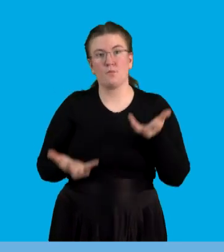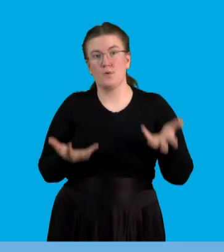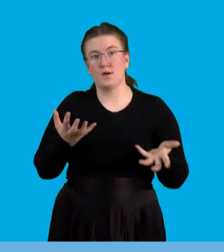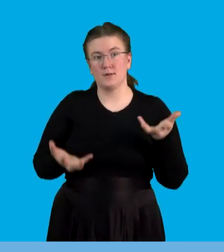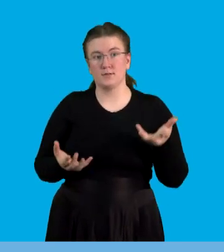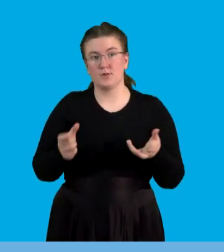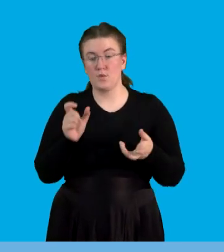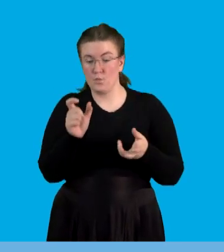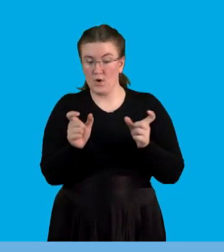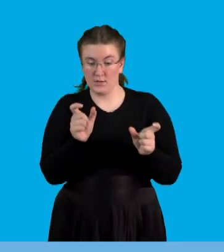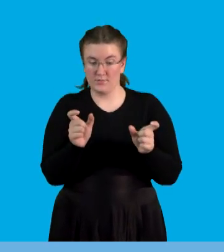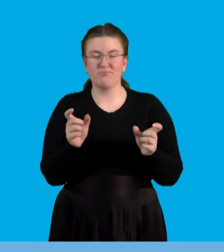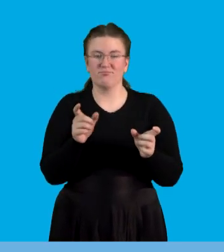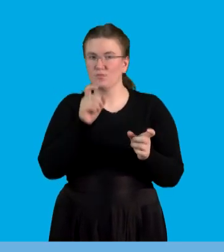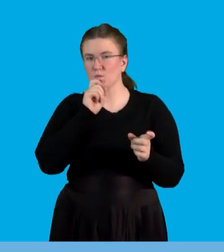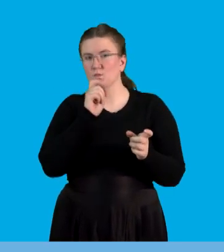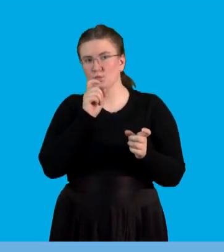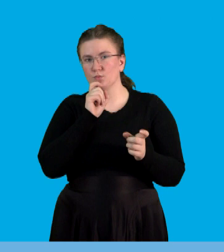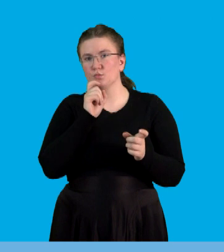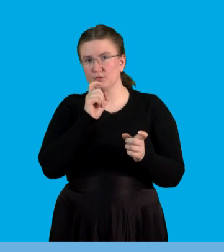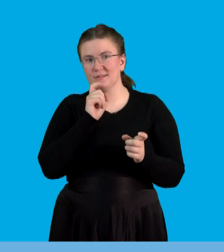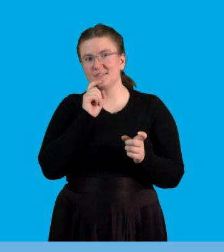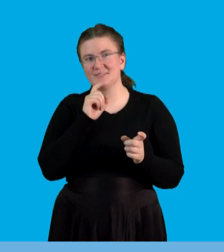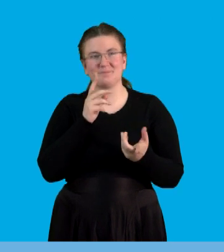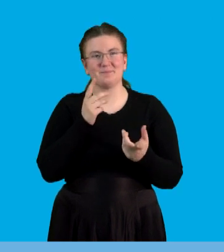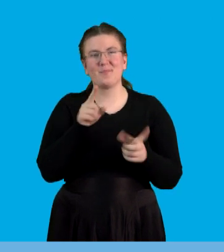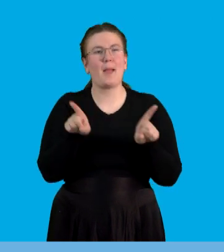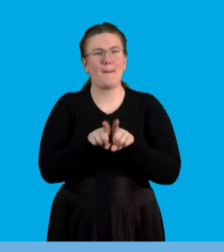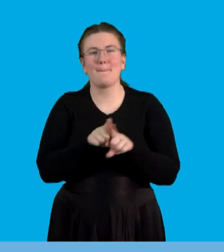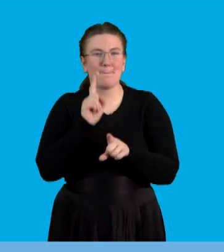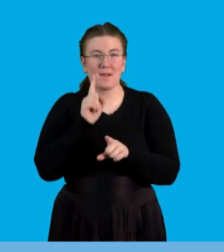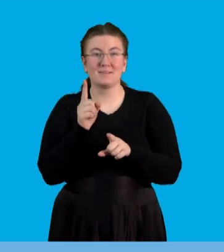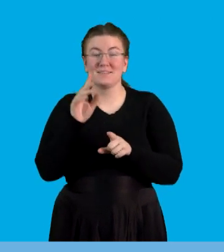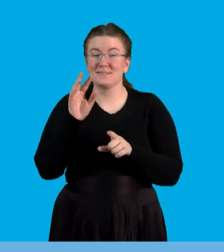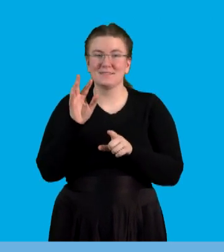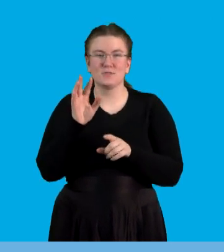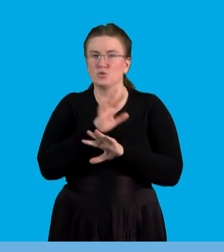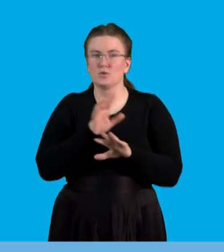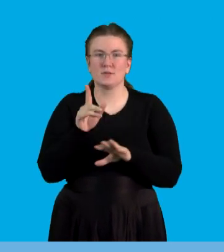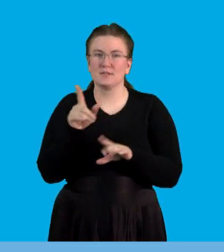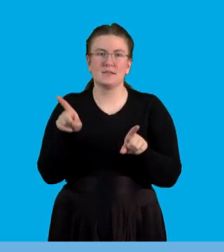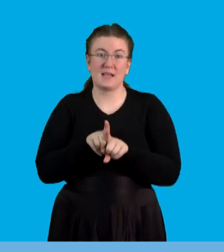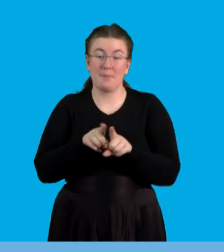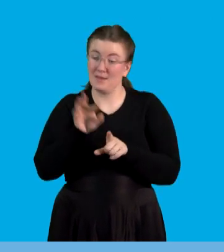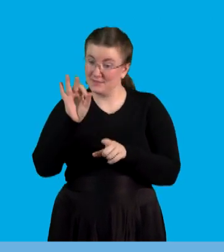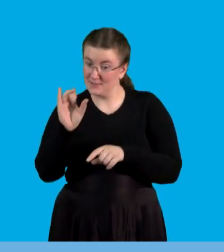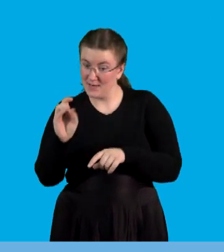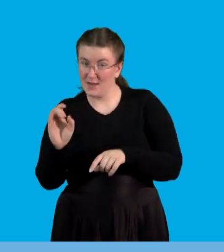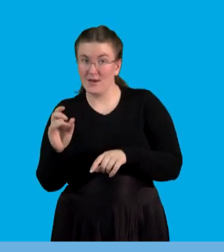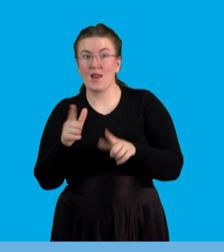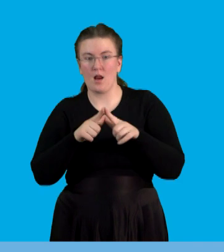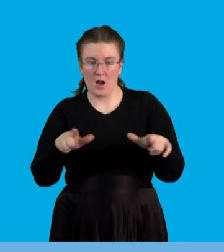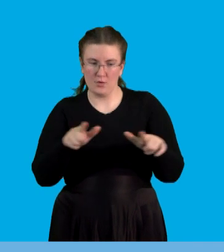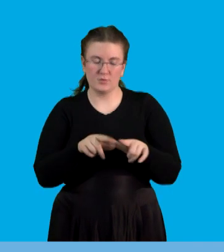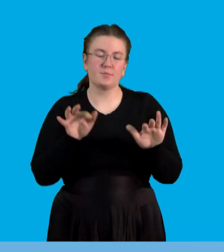remember, we are using these two words interchangeably, but they are not the same. In everyday language, mass and weight are